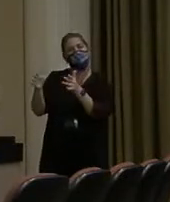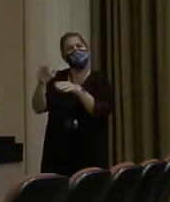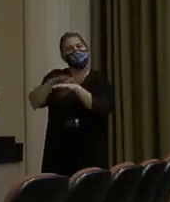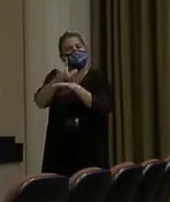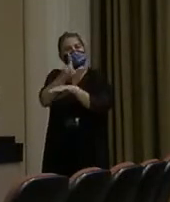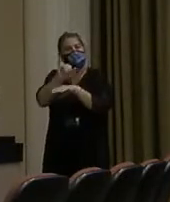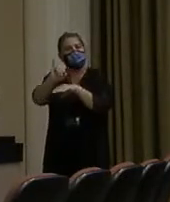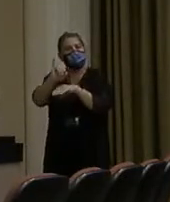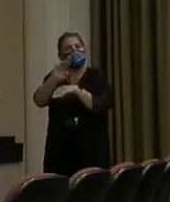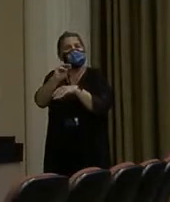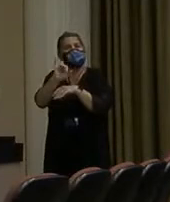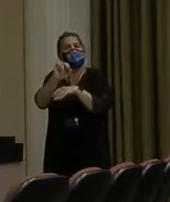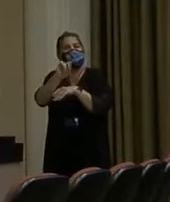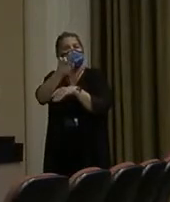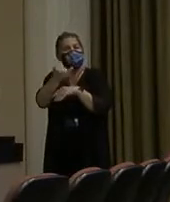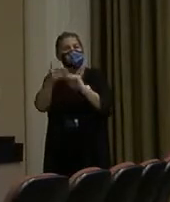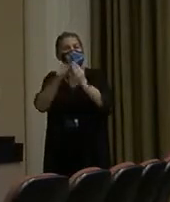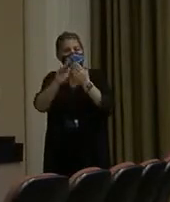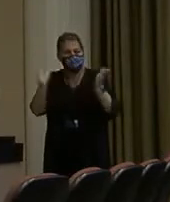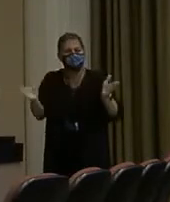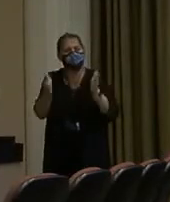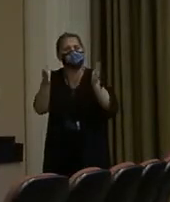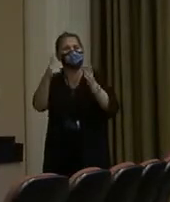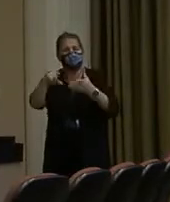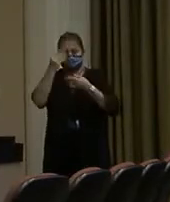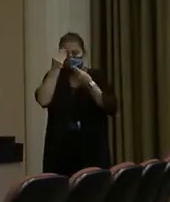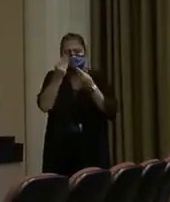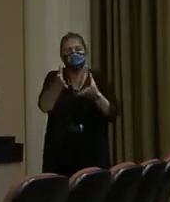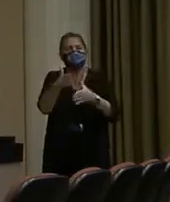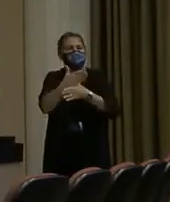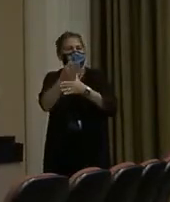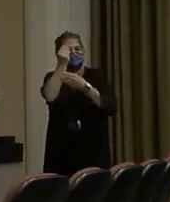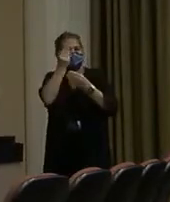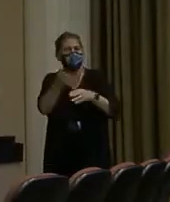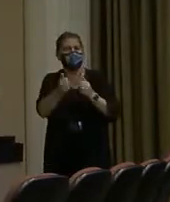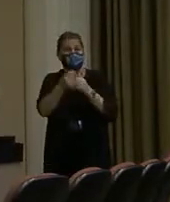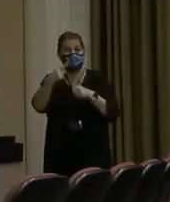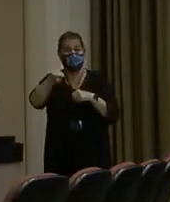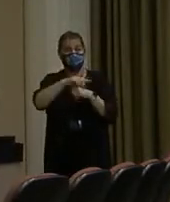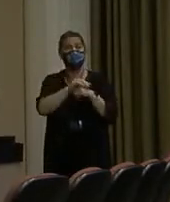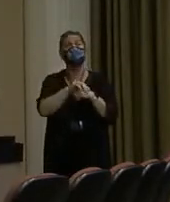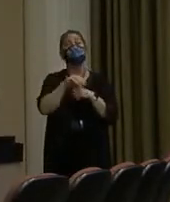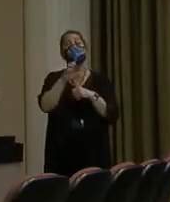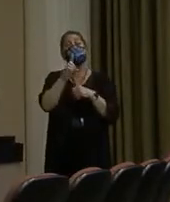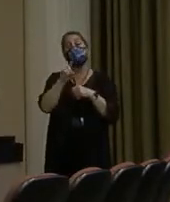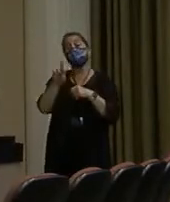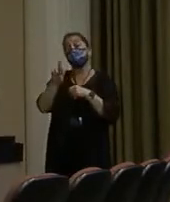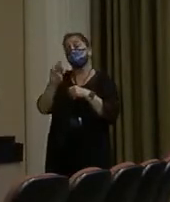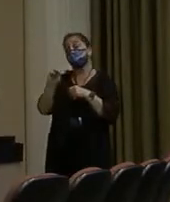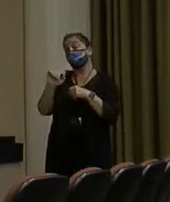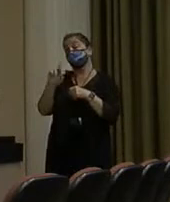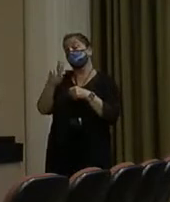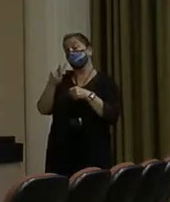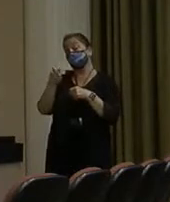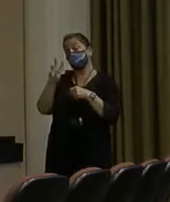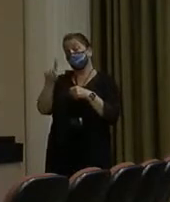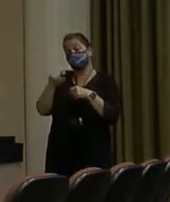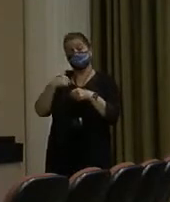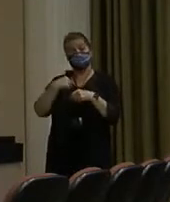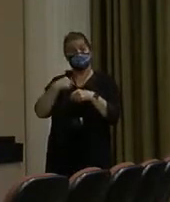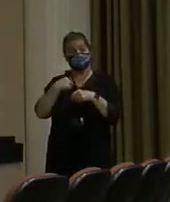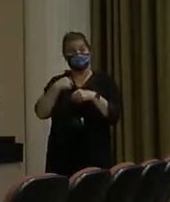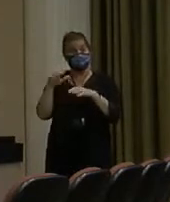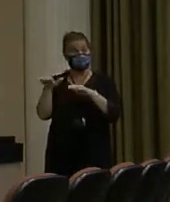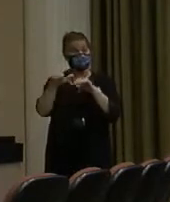Island's minority communities. So as Dr. Markowitz and I kind of leave you,